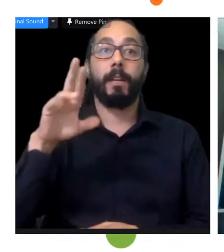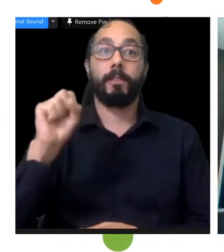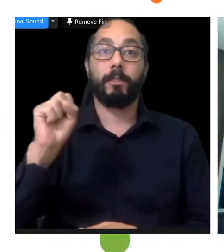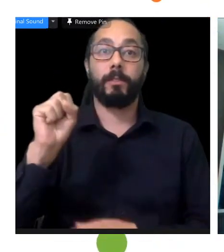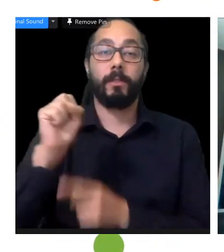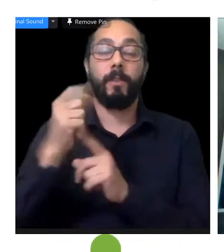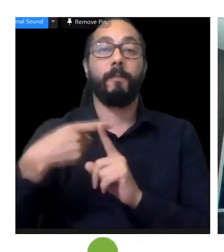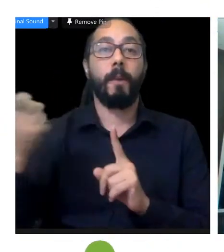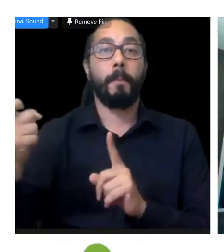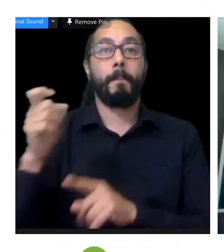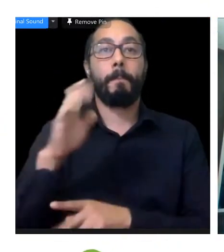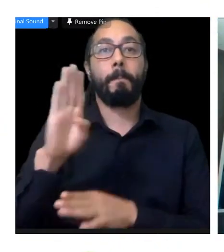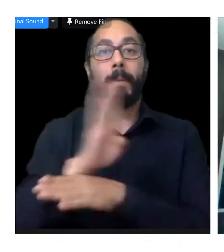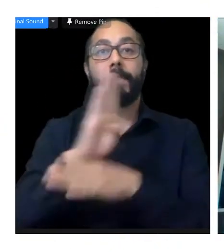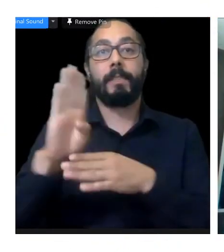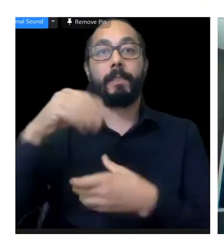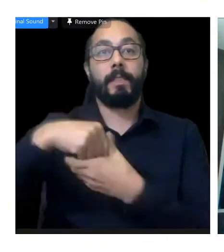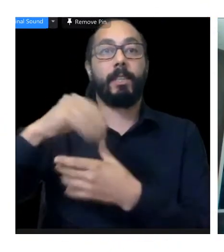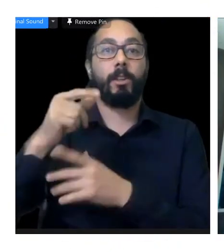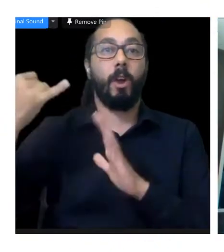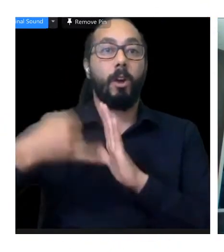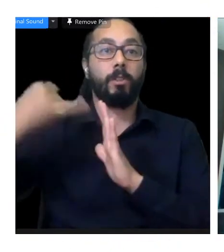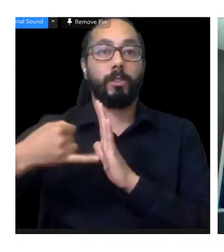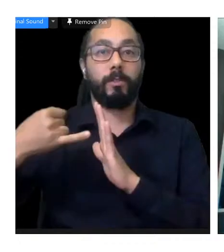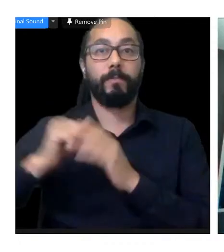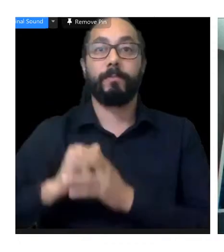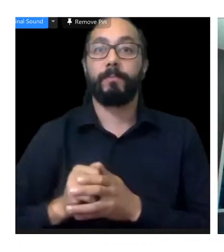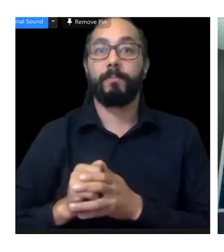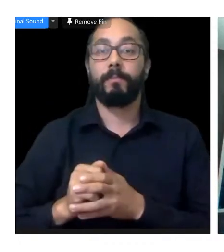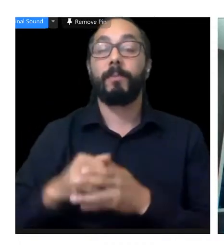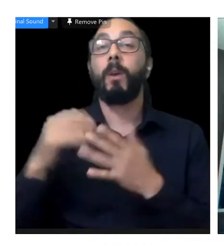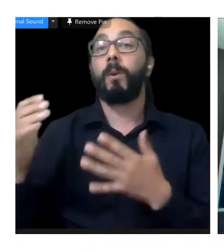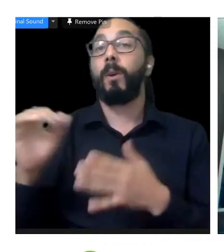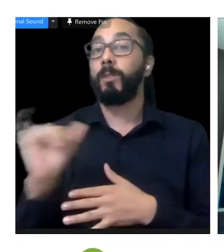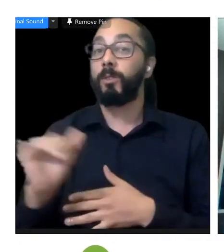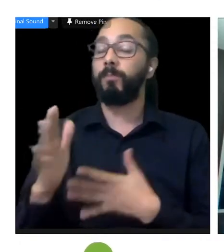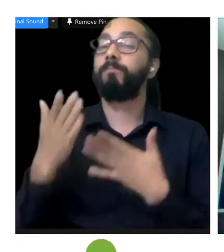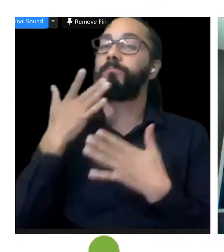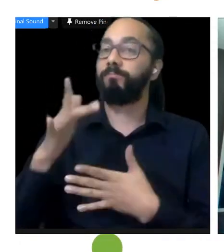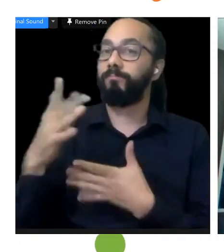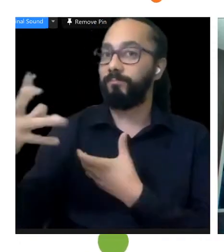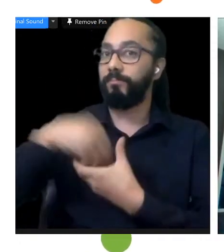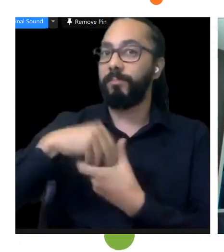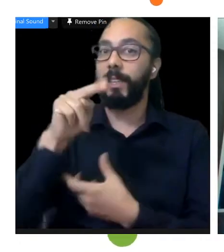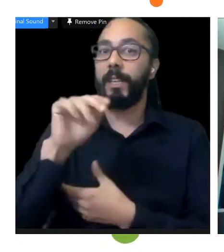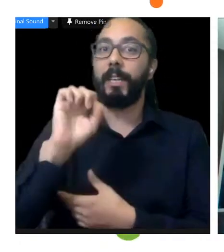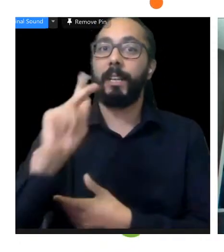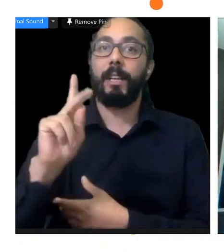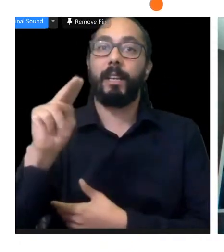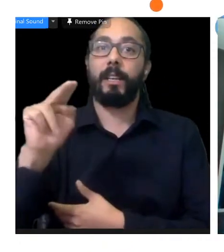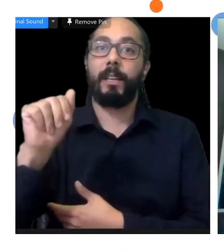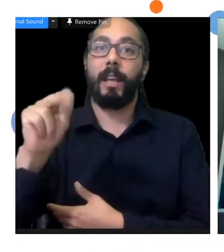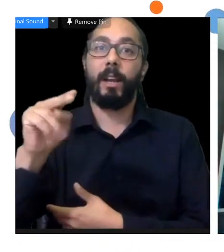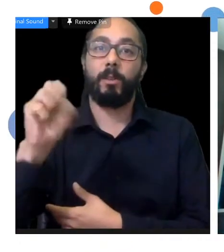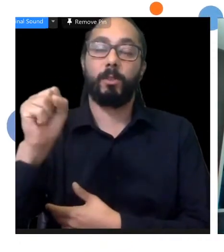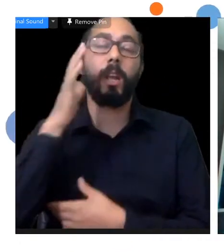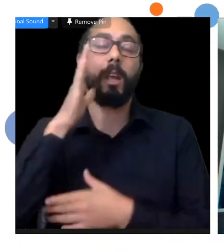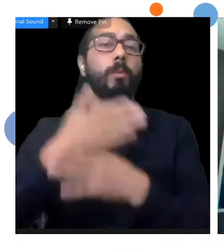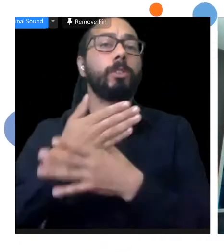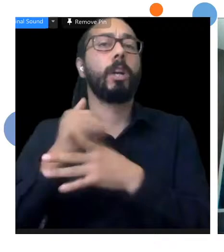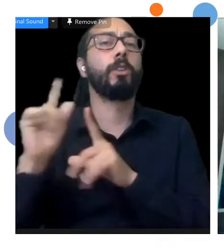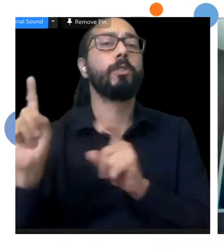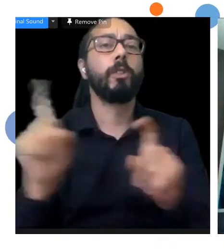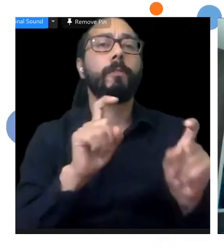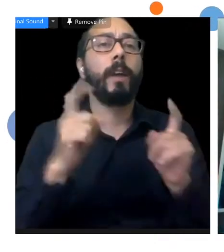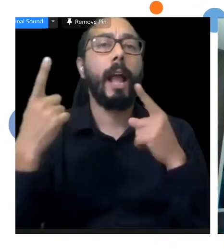to welcome back Nik Nanos from Nanos Research, who will share the findings from the second Arts Tracking Survey. This is a partnership between Business